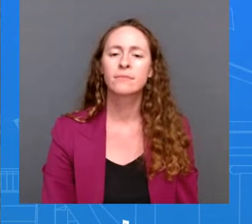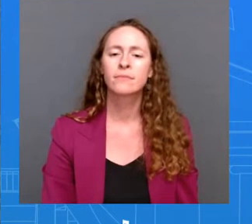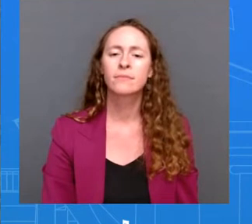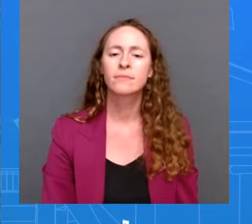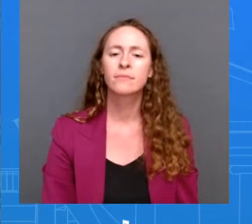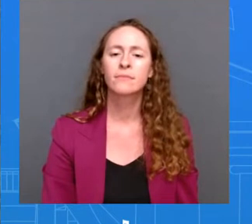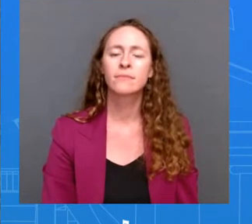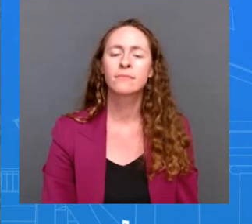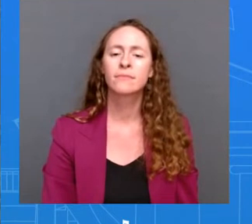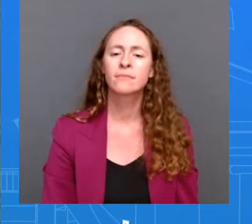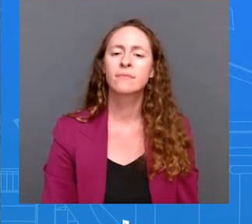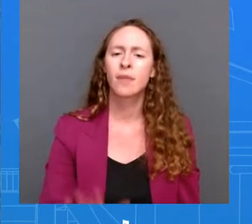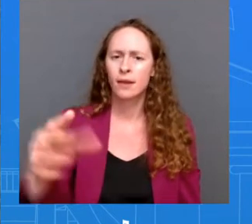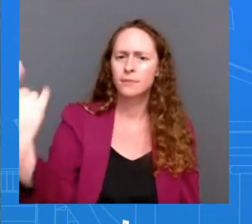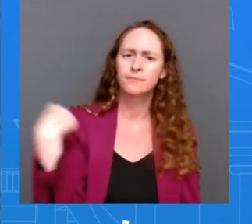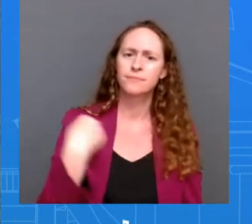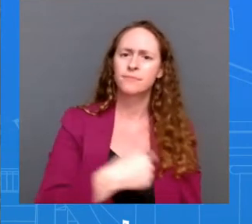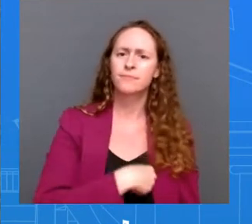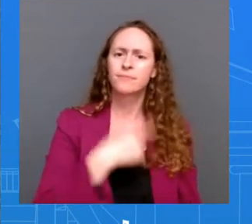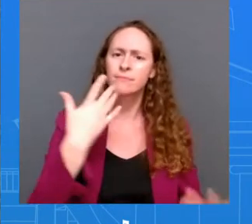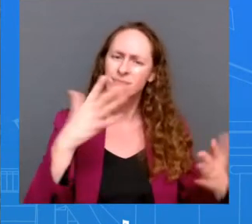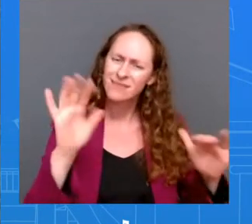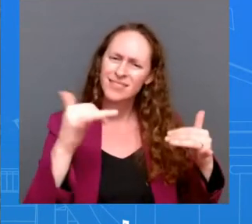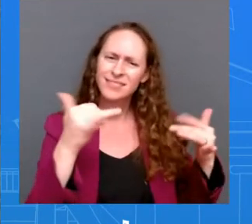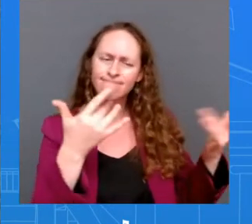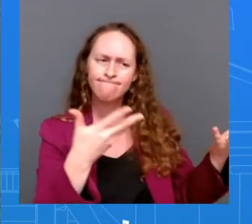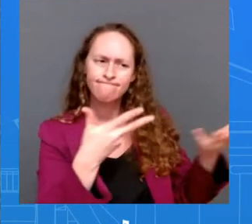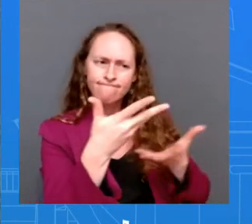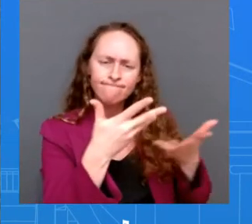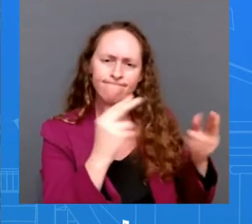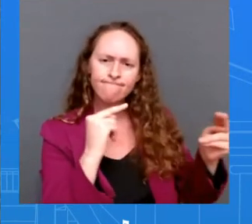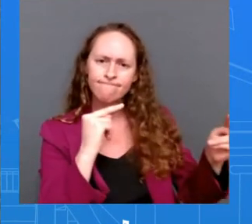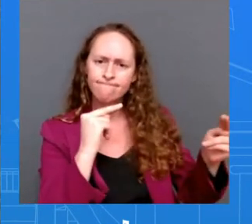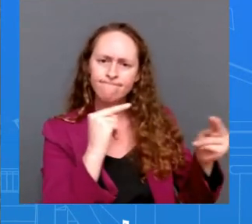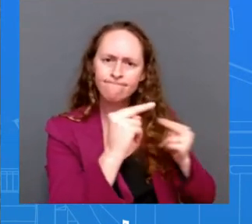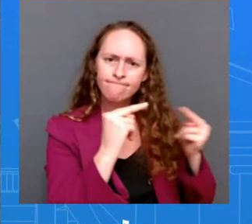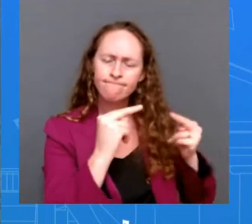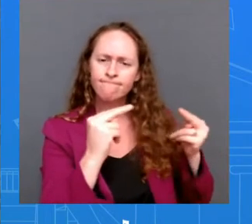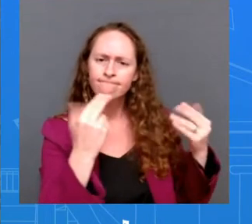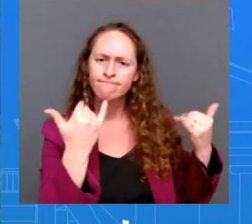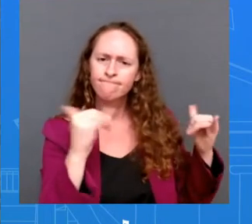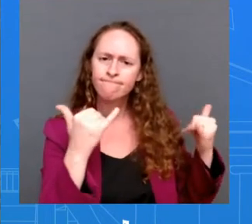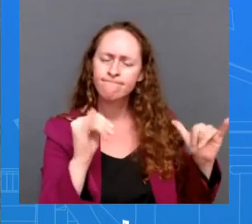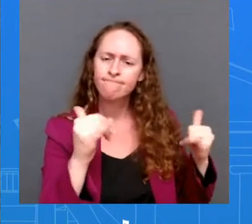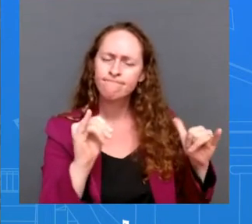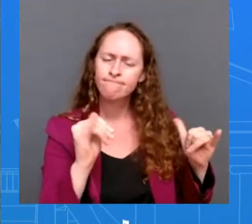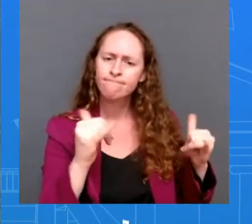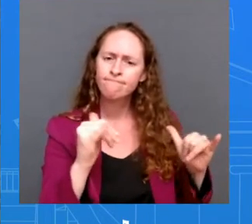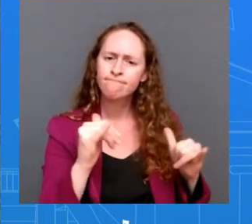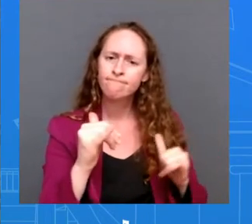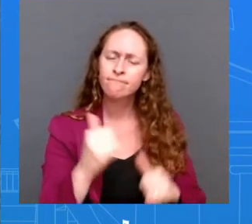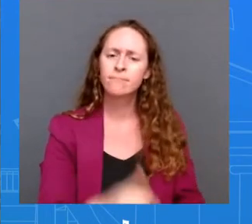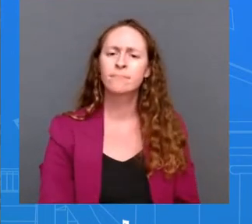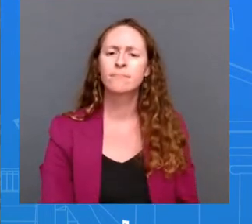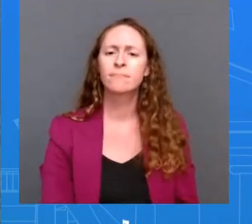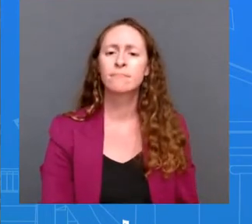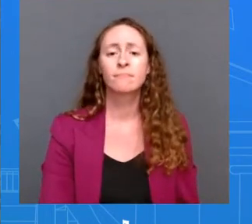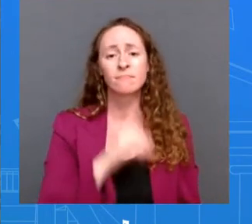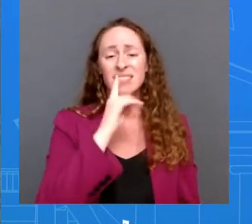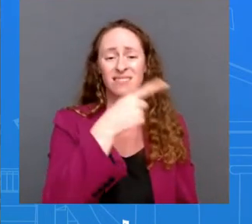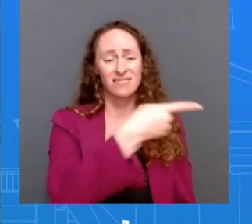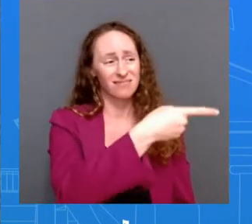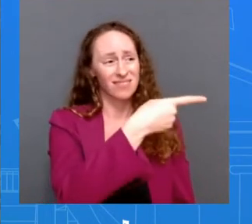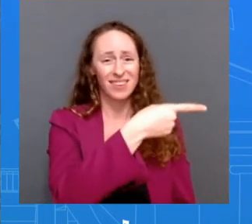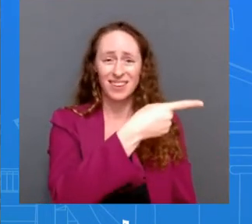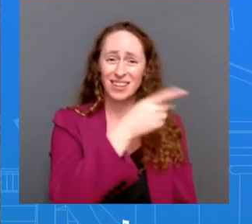having to testify in her own defense at a sham trial, all of that played into our decision to